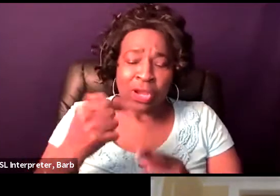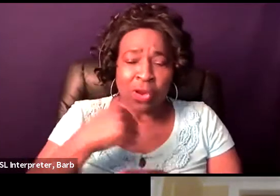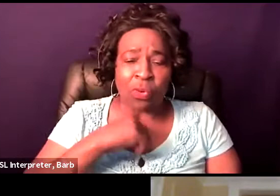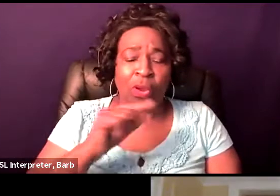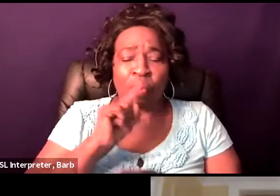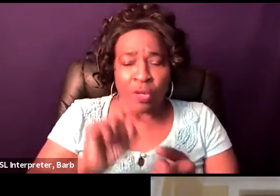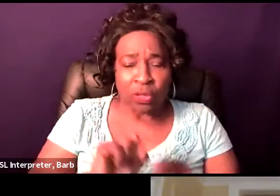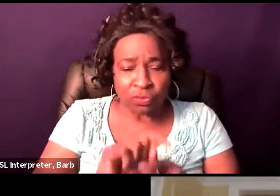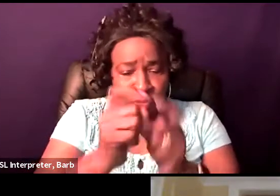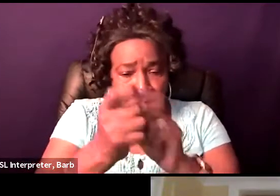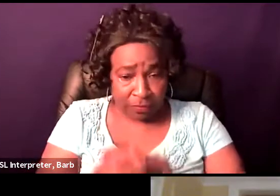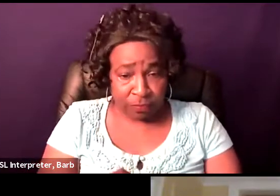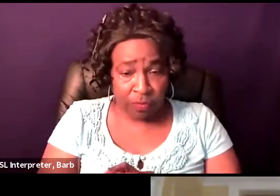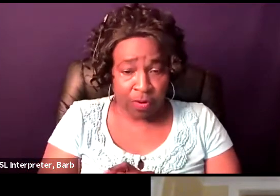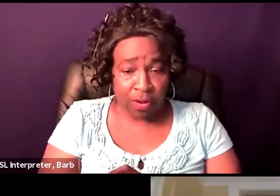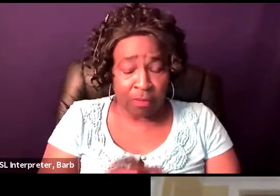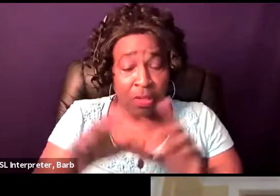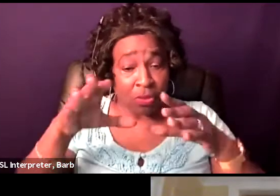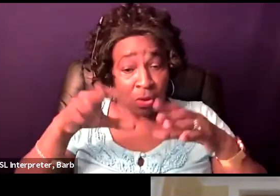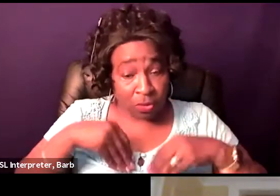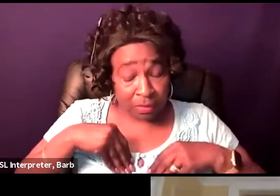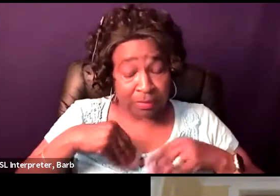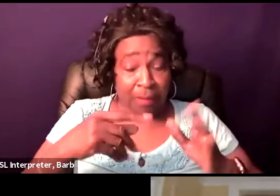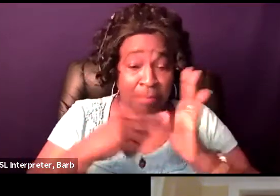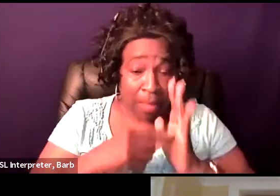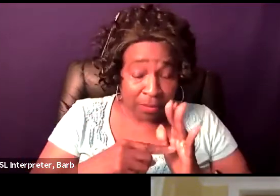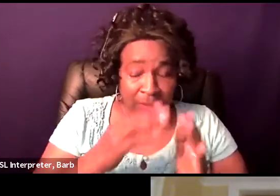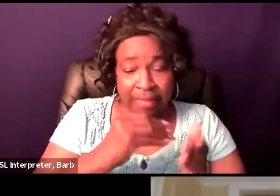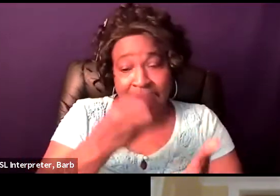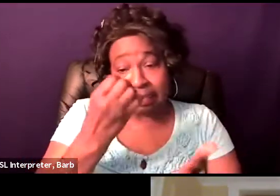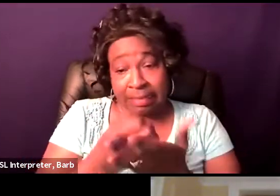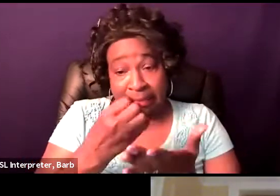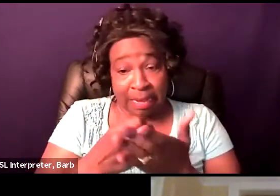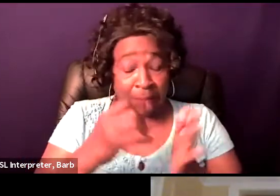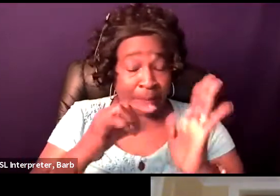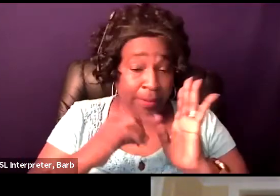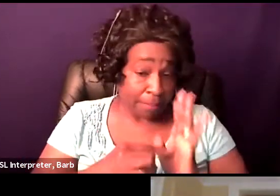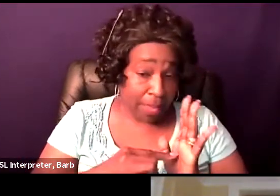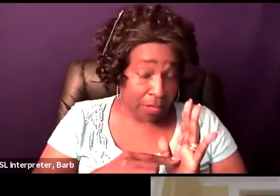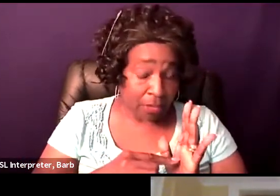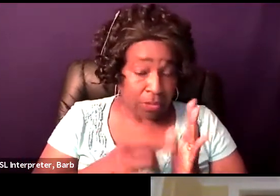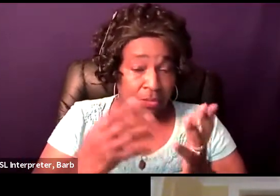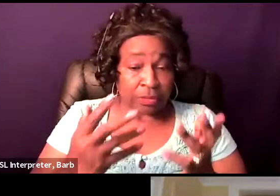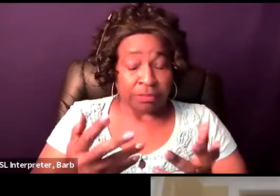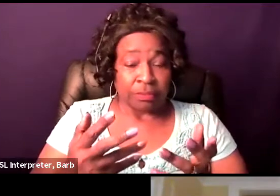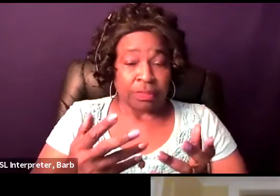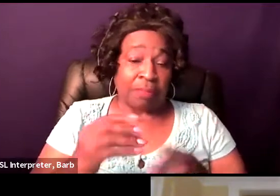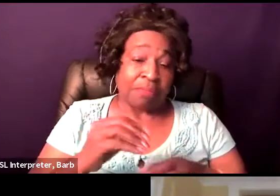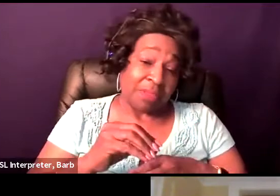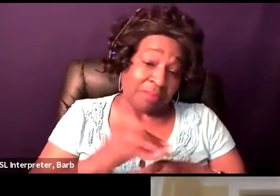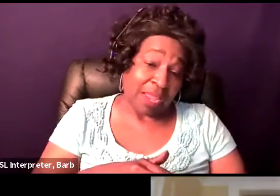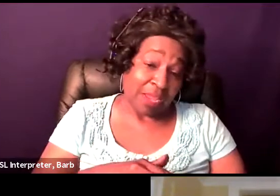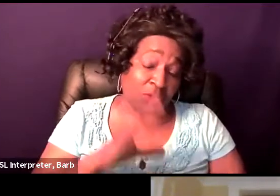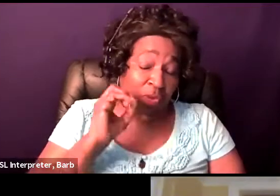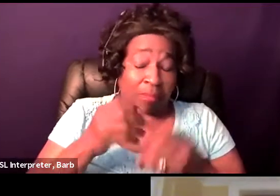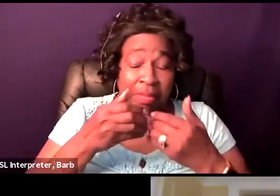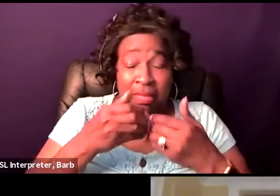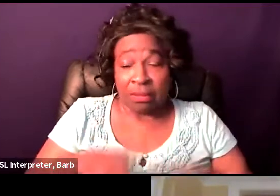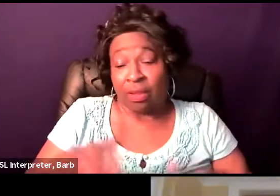transform the ownership model and the economic model, the effects are going to be